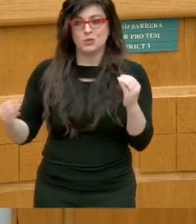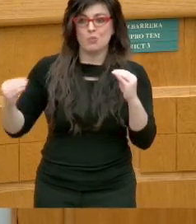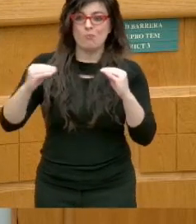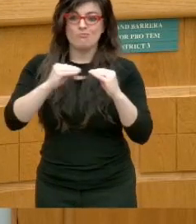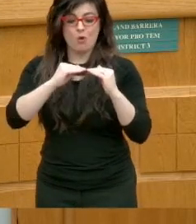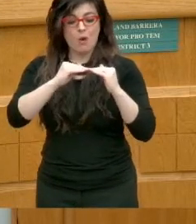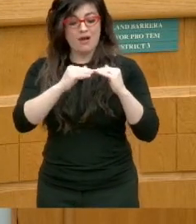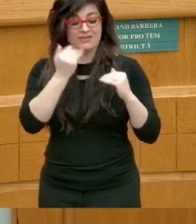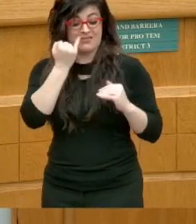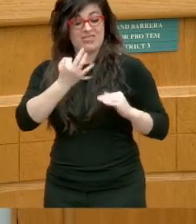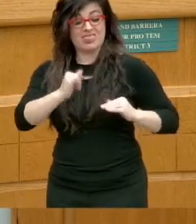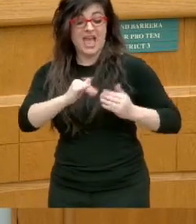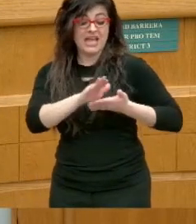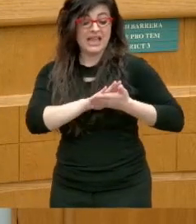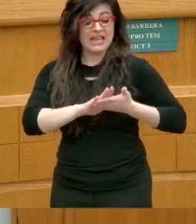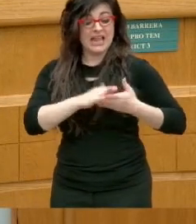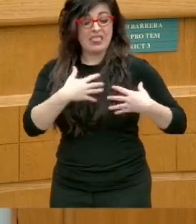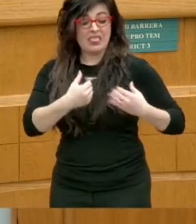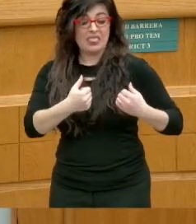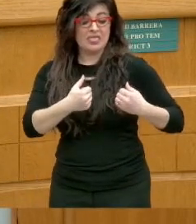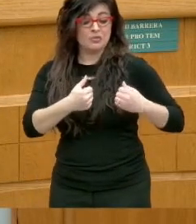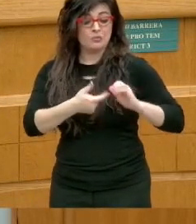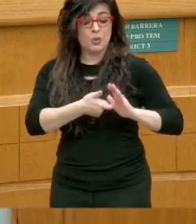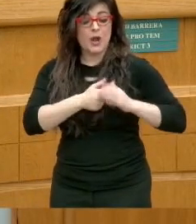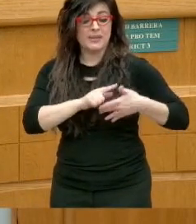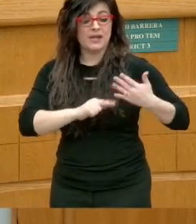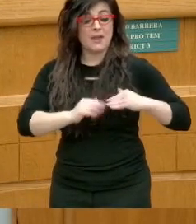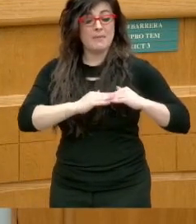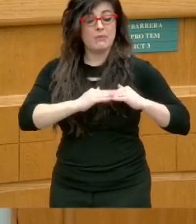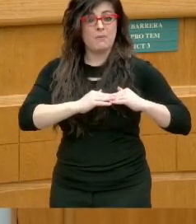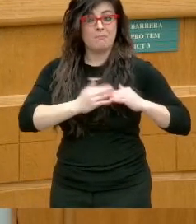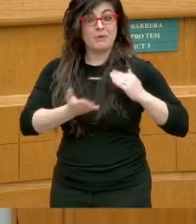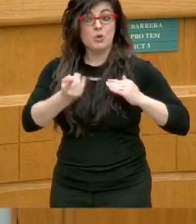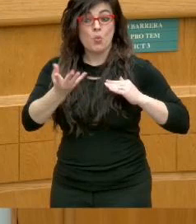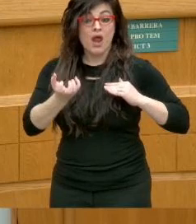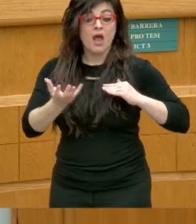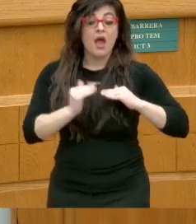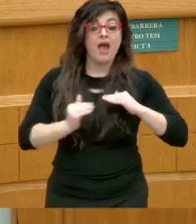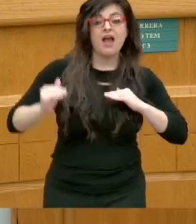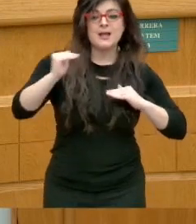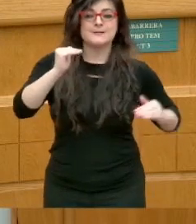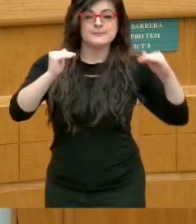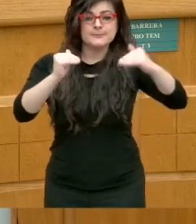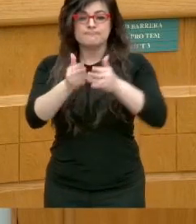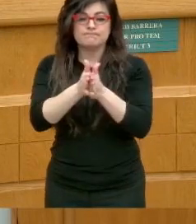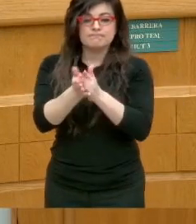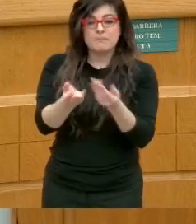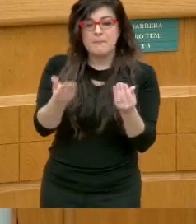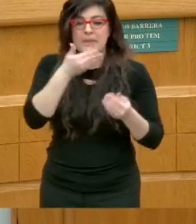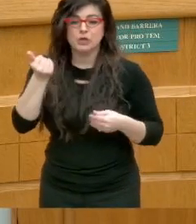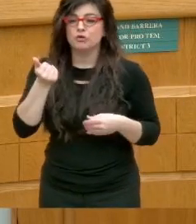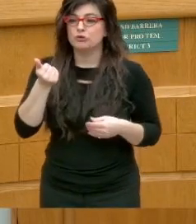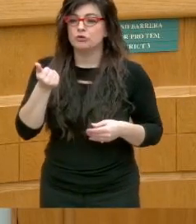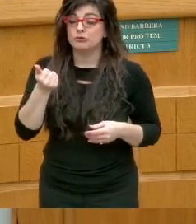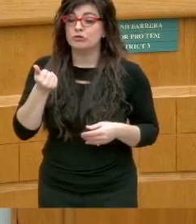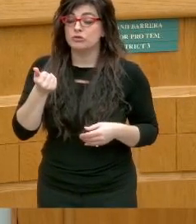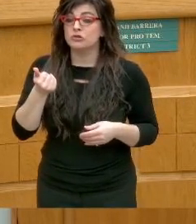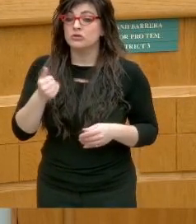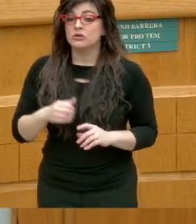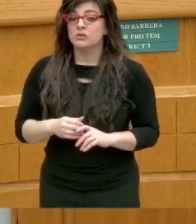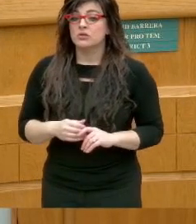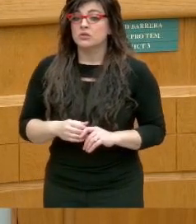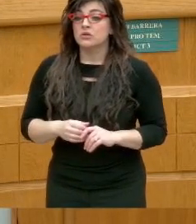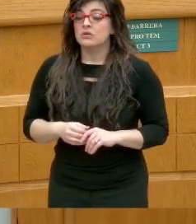standard health protocol for all Texans. And I believe that there's special guidance, and Manager Zanoni referenced it,